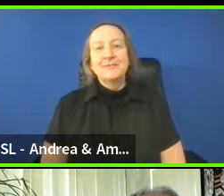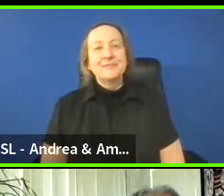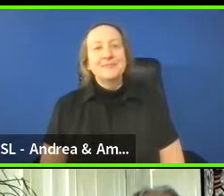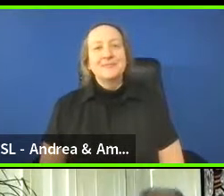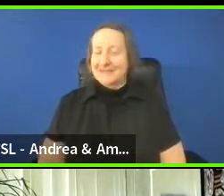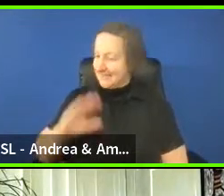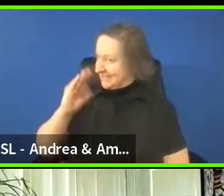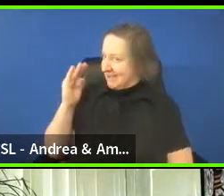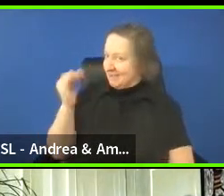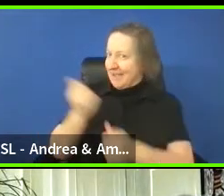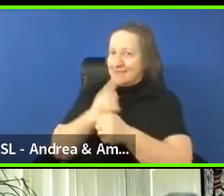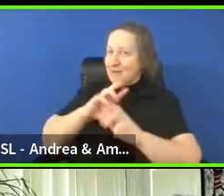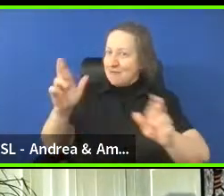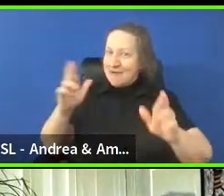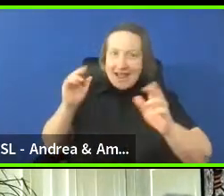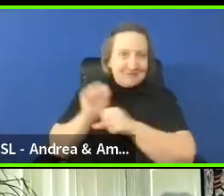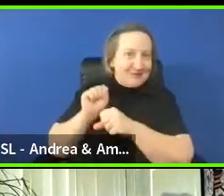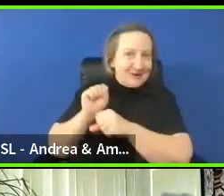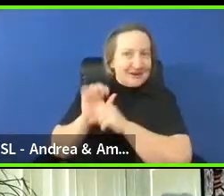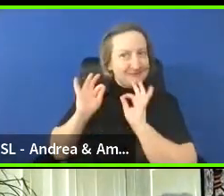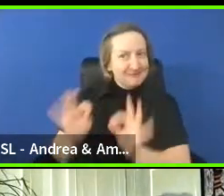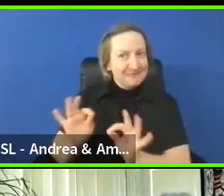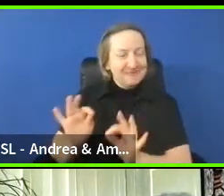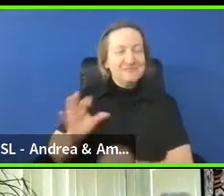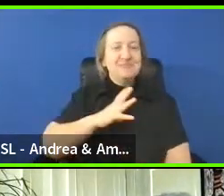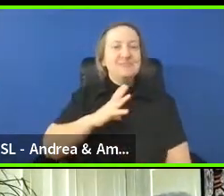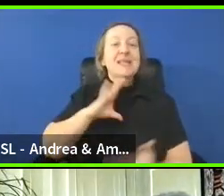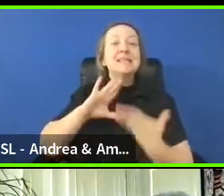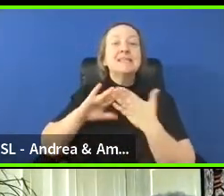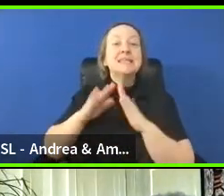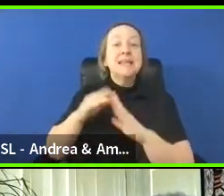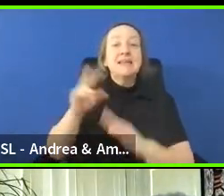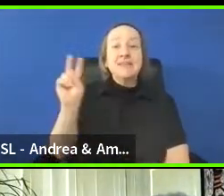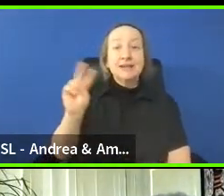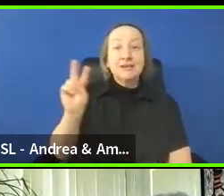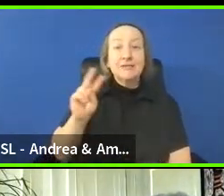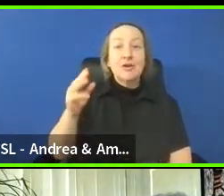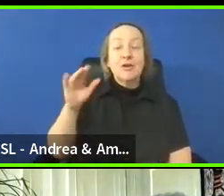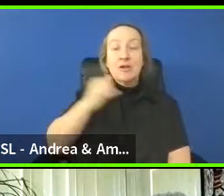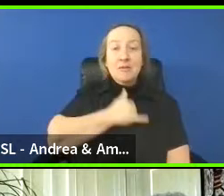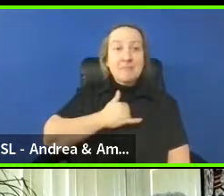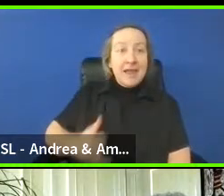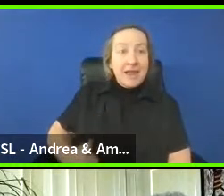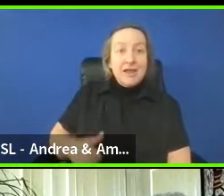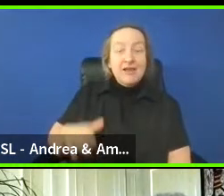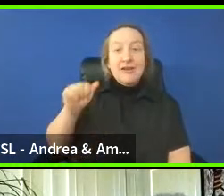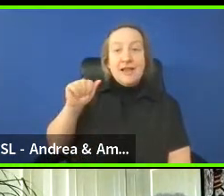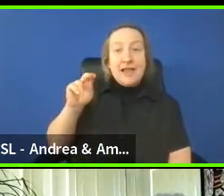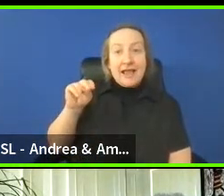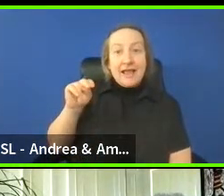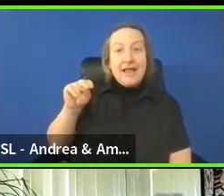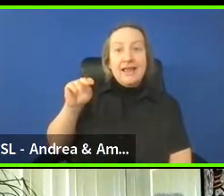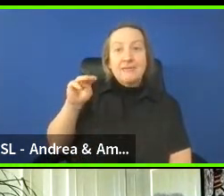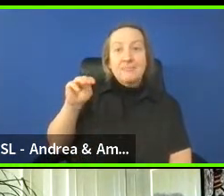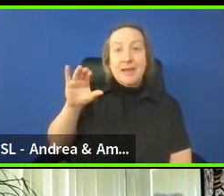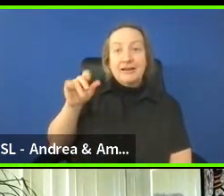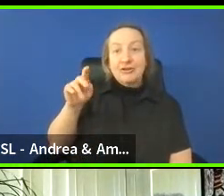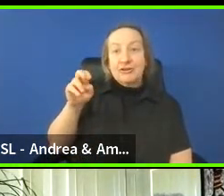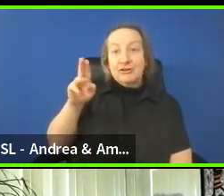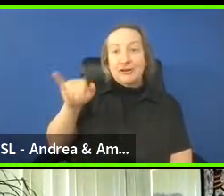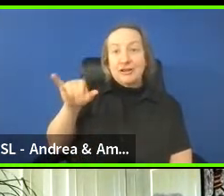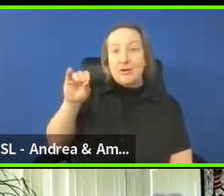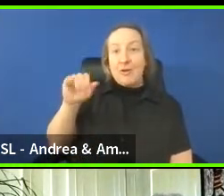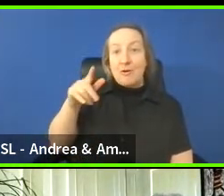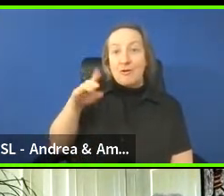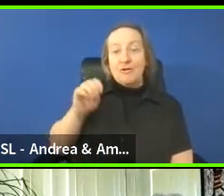Seems like everybody's ready to dig in. All right, so from the City of Vancouver, Mayor Ann McInerney-Ogle. Good morning,